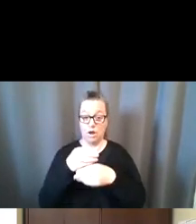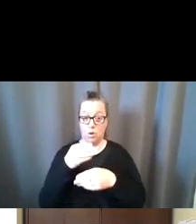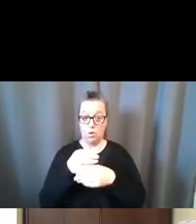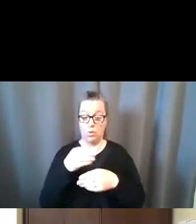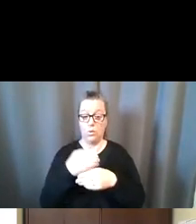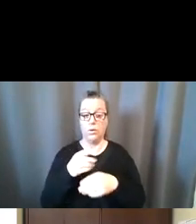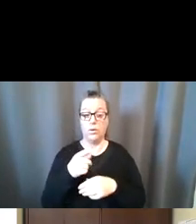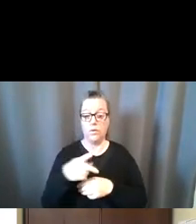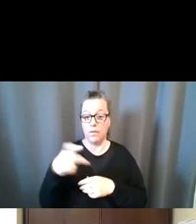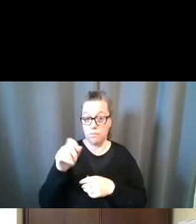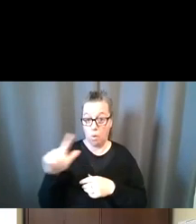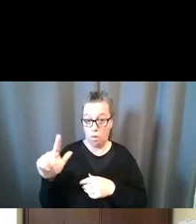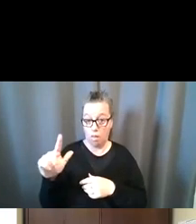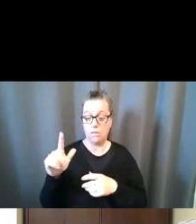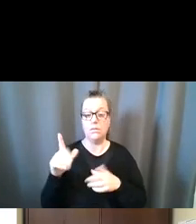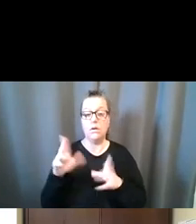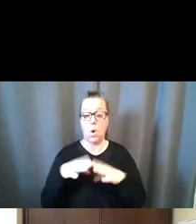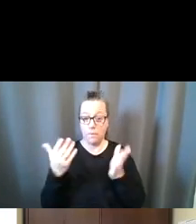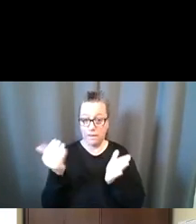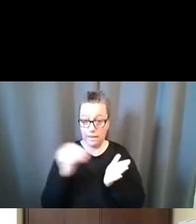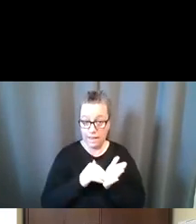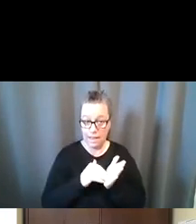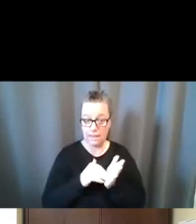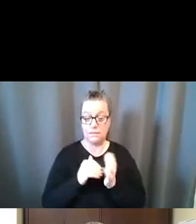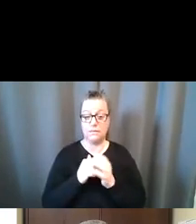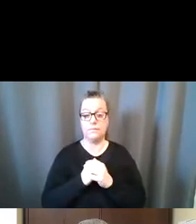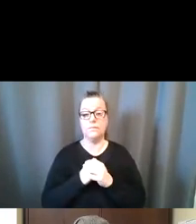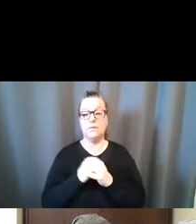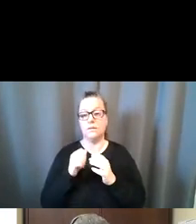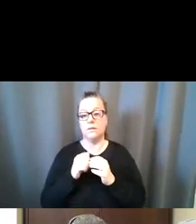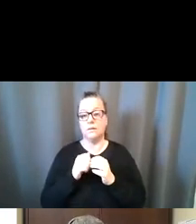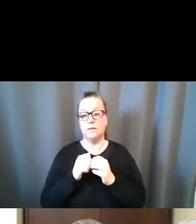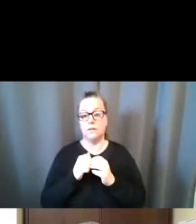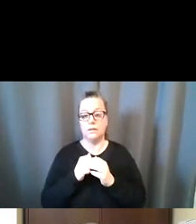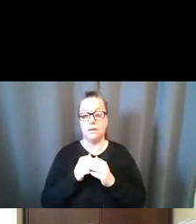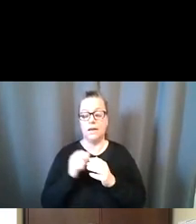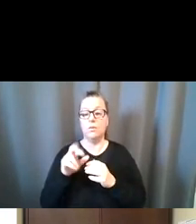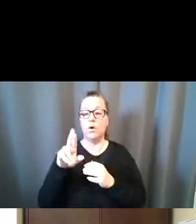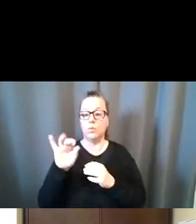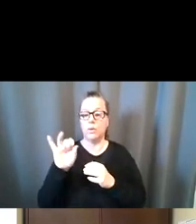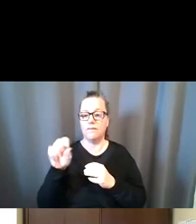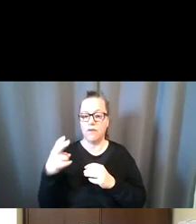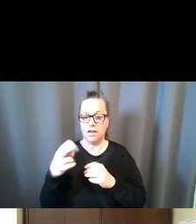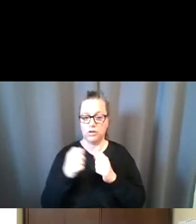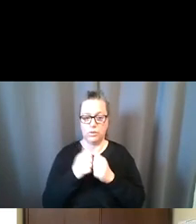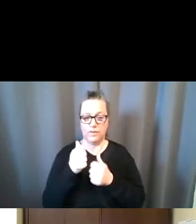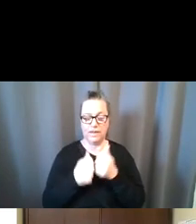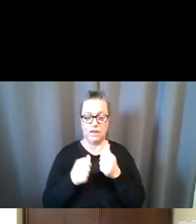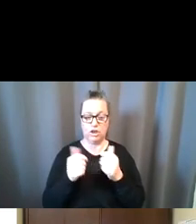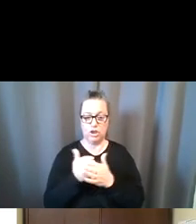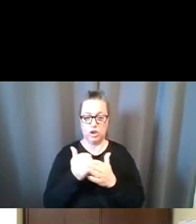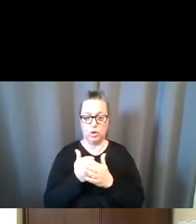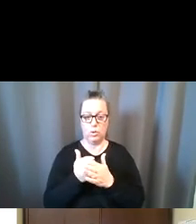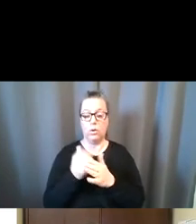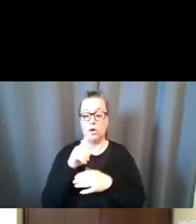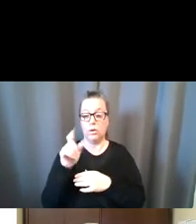pollev.com/prosci opened. If not, open it back up. Leave that browser window there. It'll refresh with each new question. The question this time is